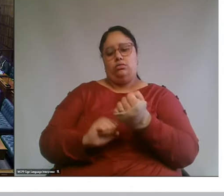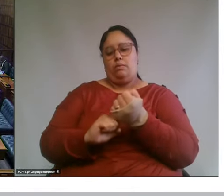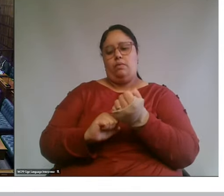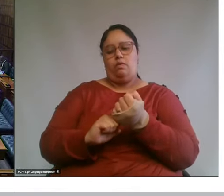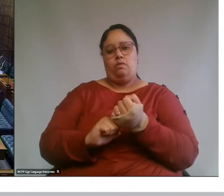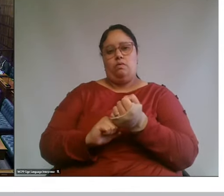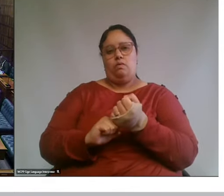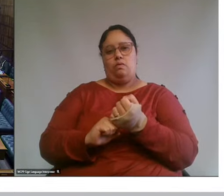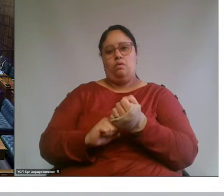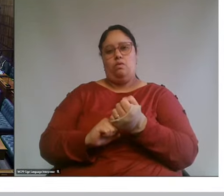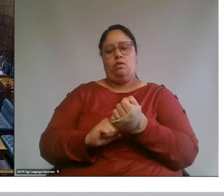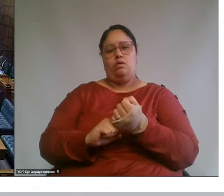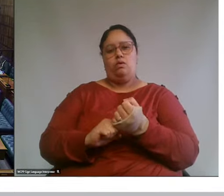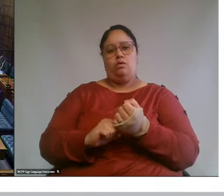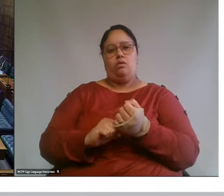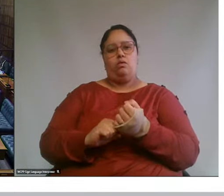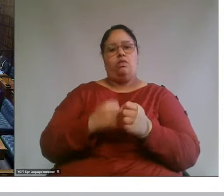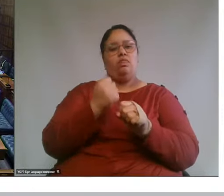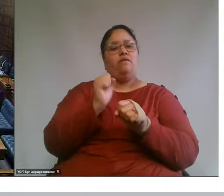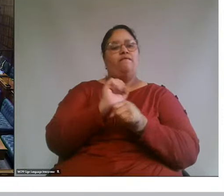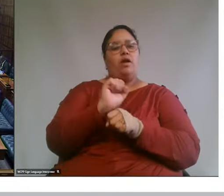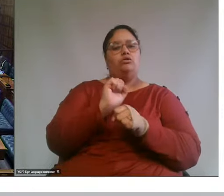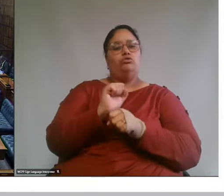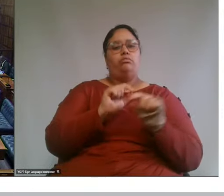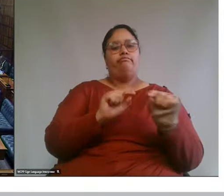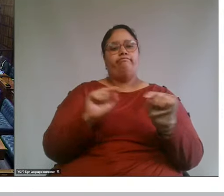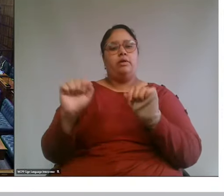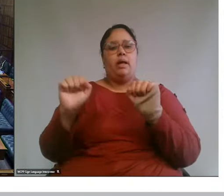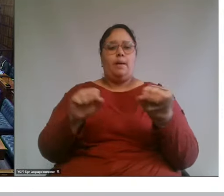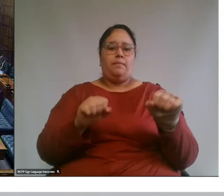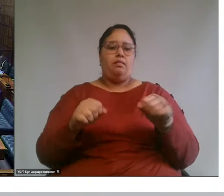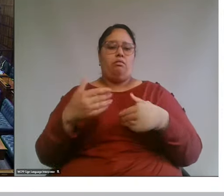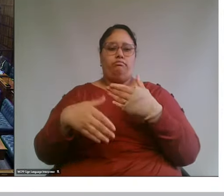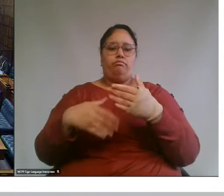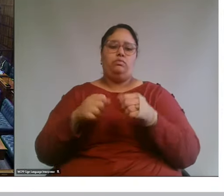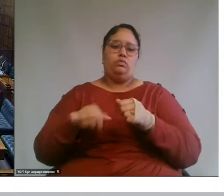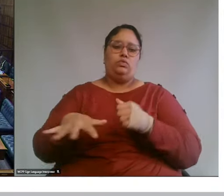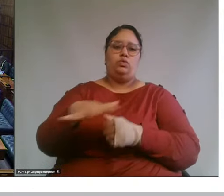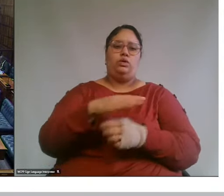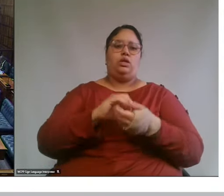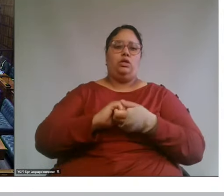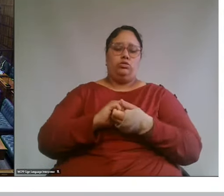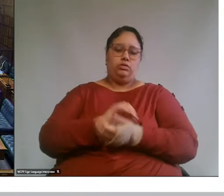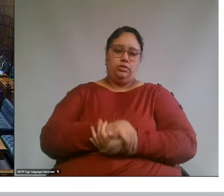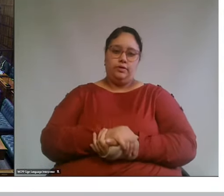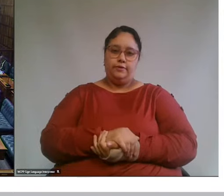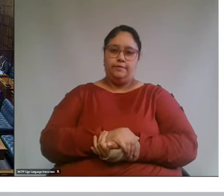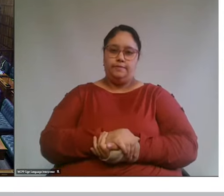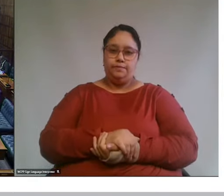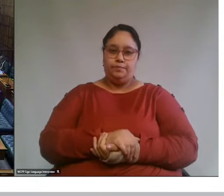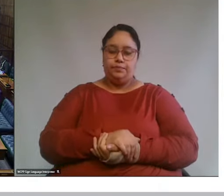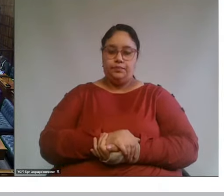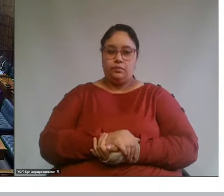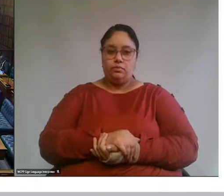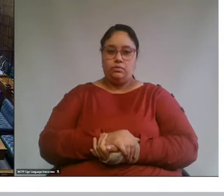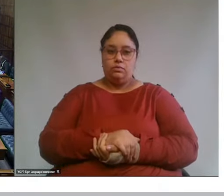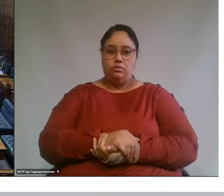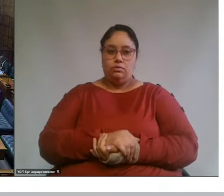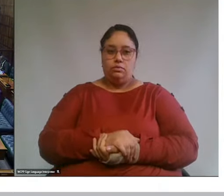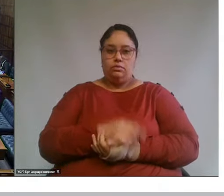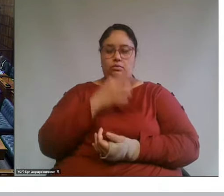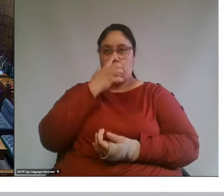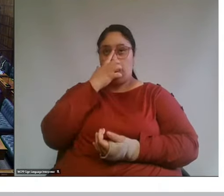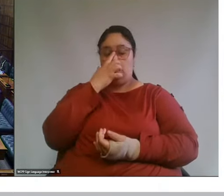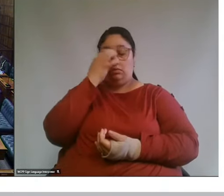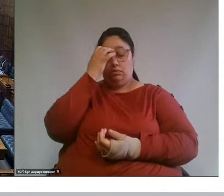the the enabling functions um across across Ross the agency um I'm now going to go to the